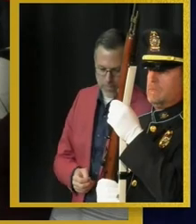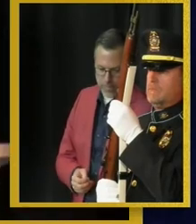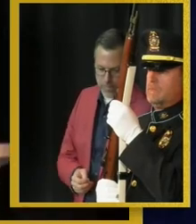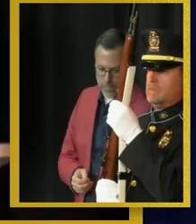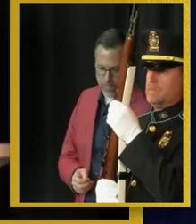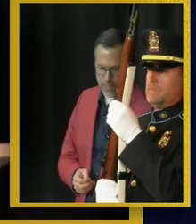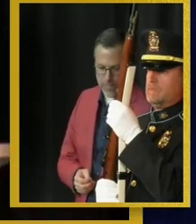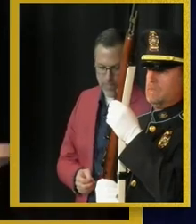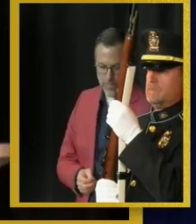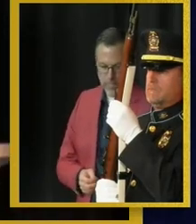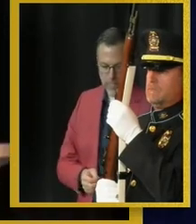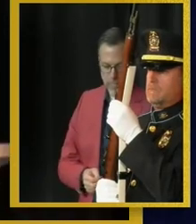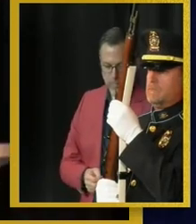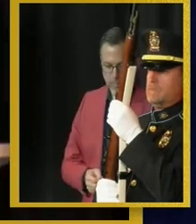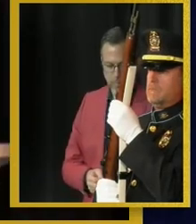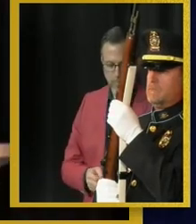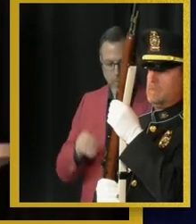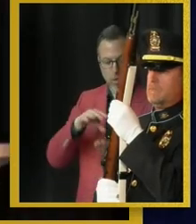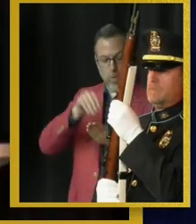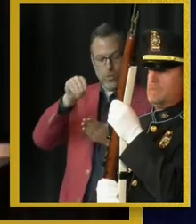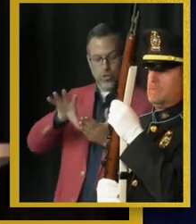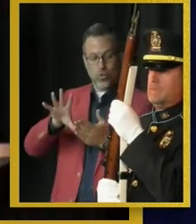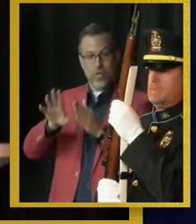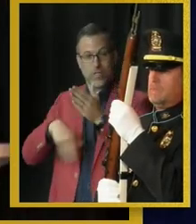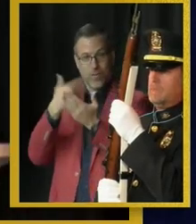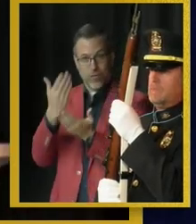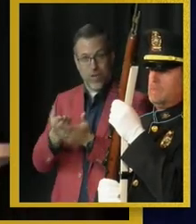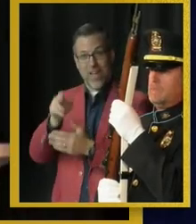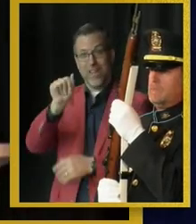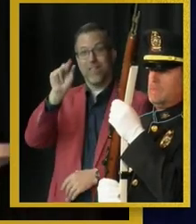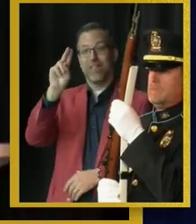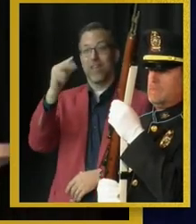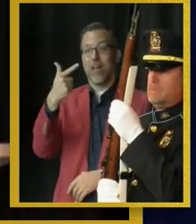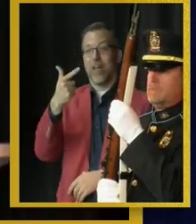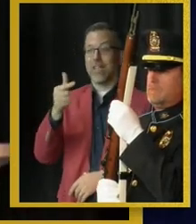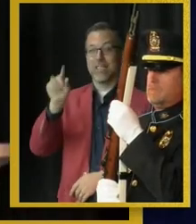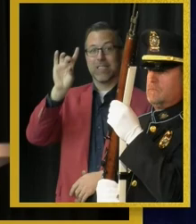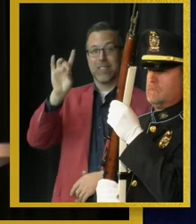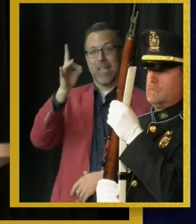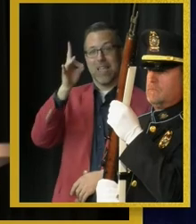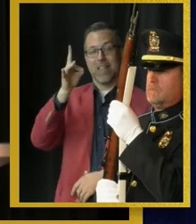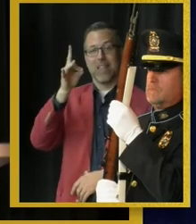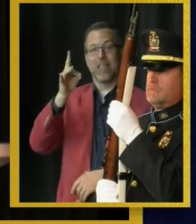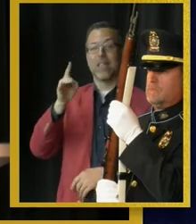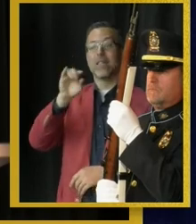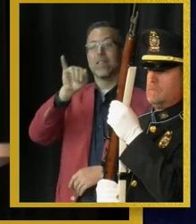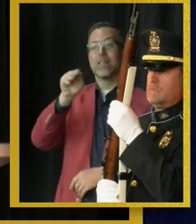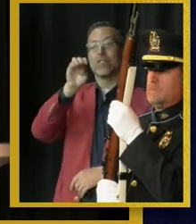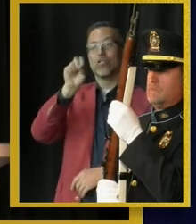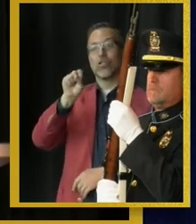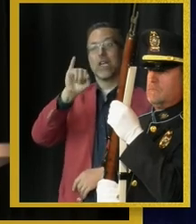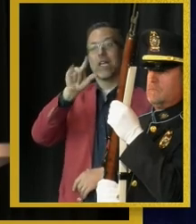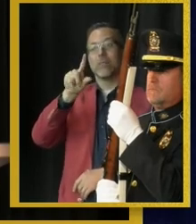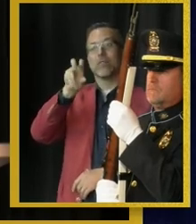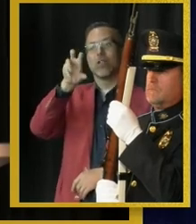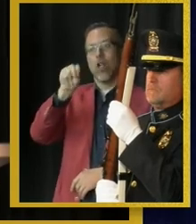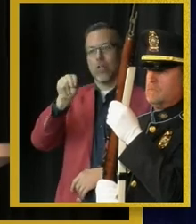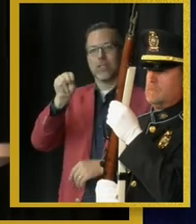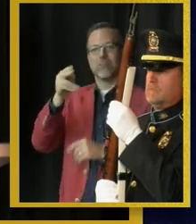And when students enter here August 8th for the first day of school, the words of our namesake, Reverend James Lawson, will greet